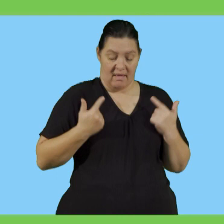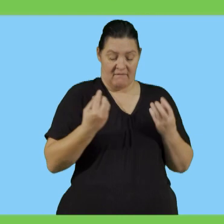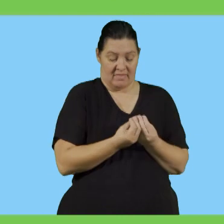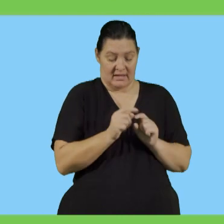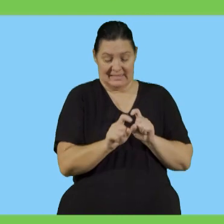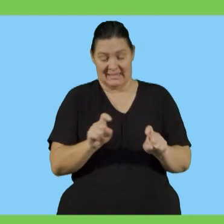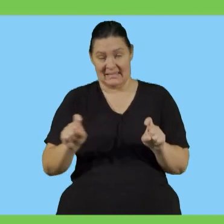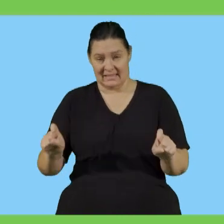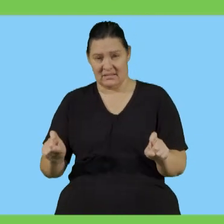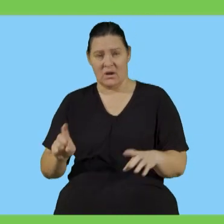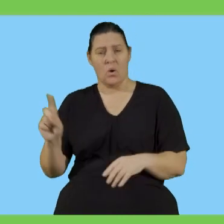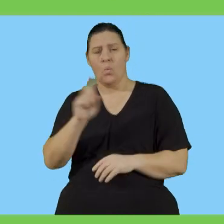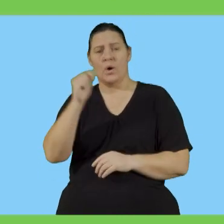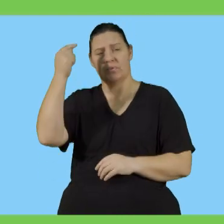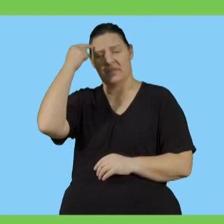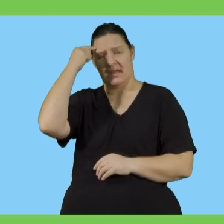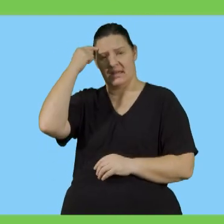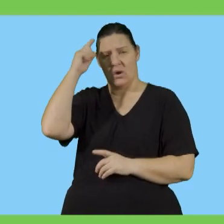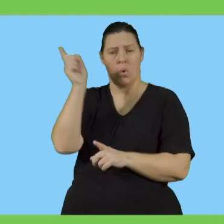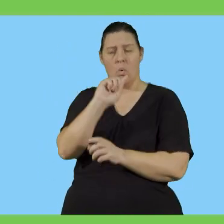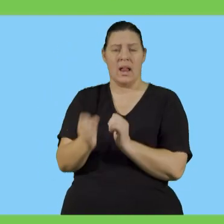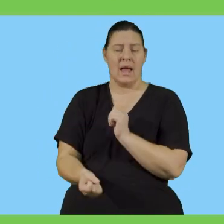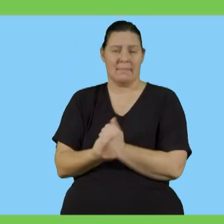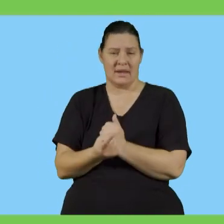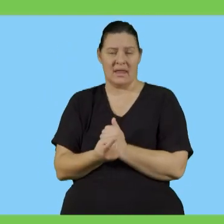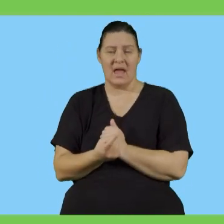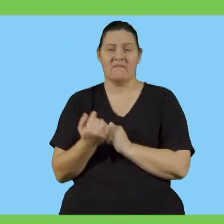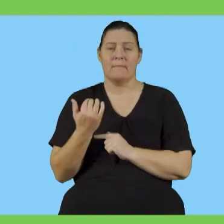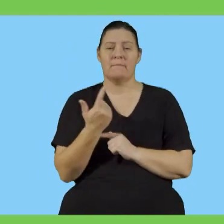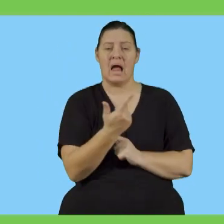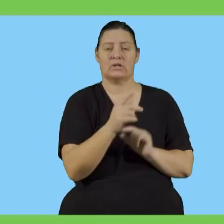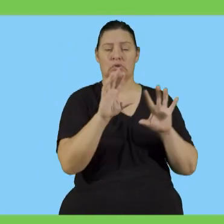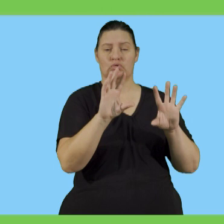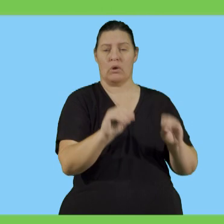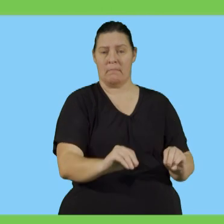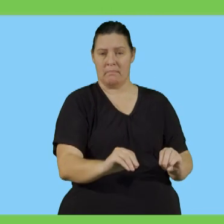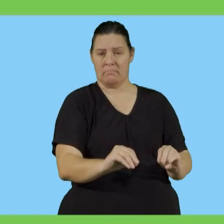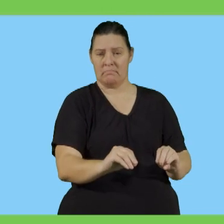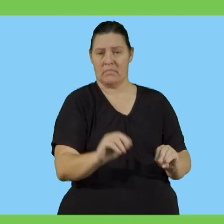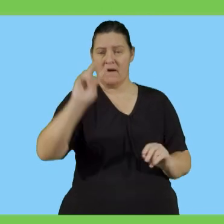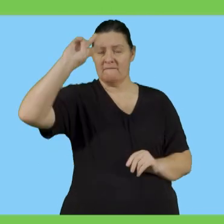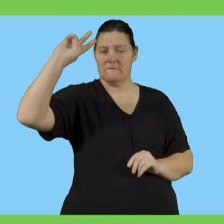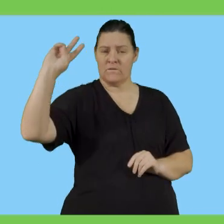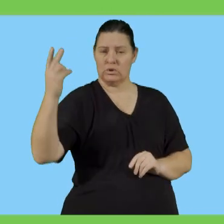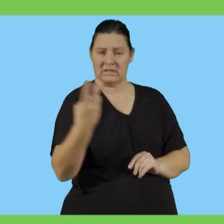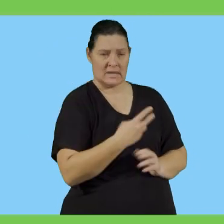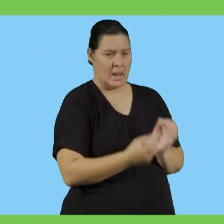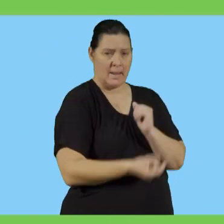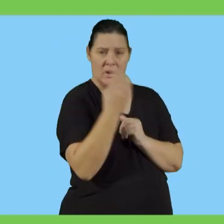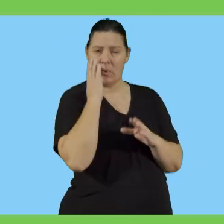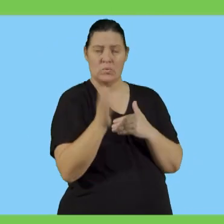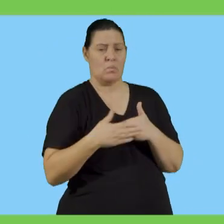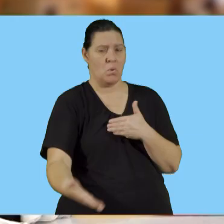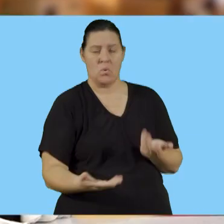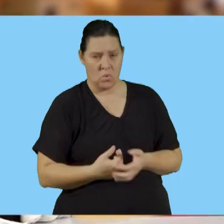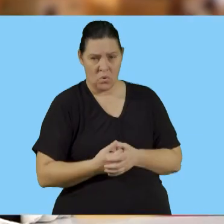living organisms, then what do you think would happen if plants suddenly stopped undergoing